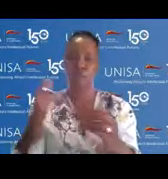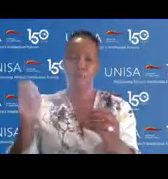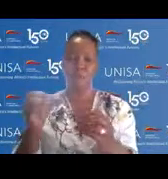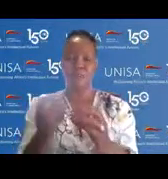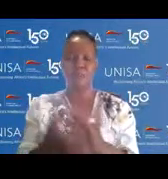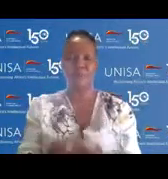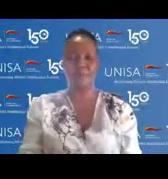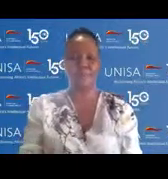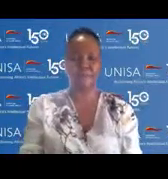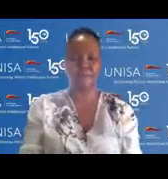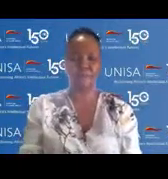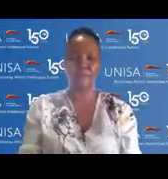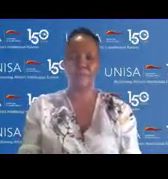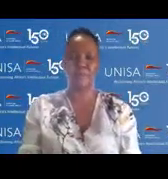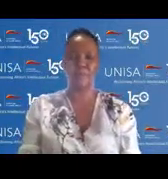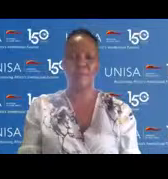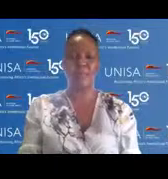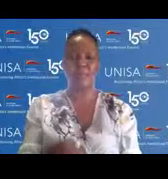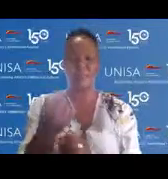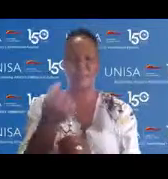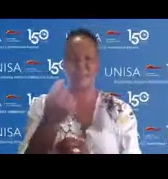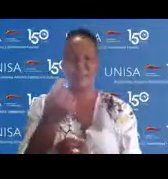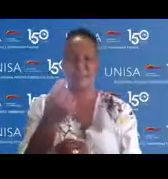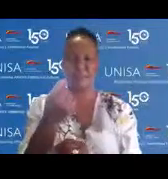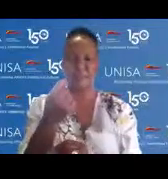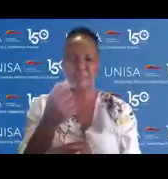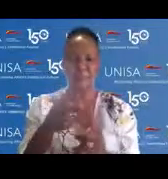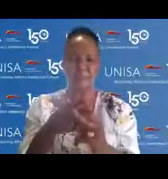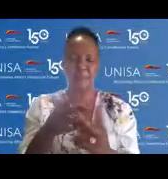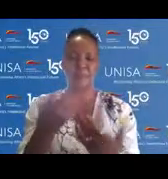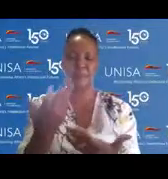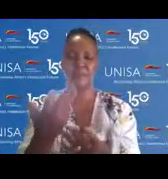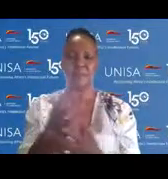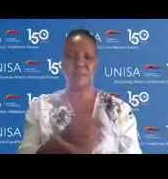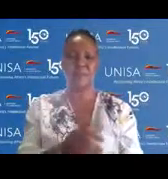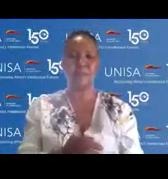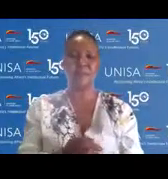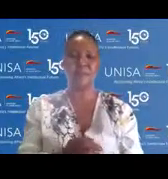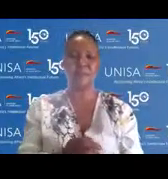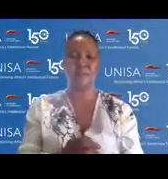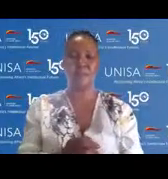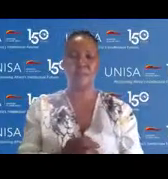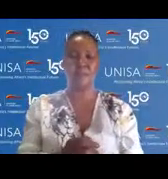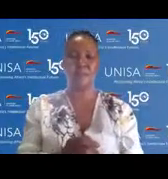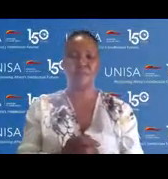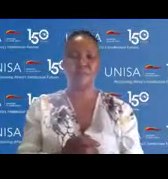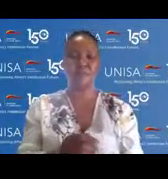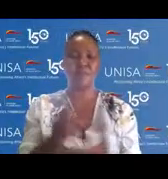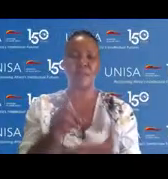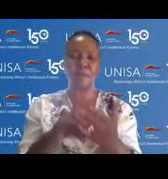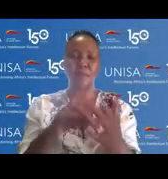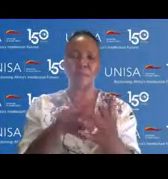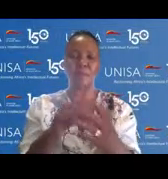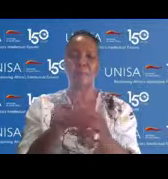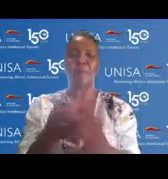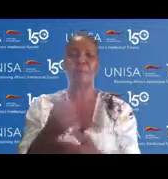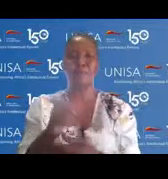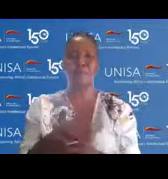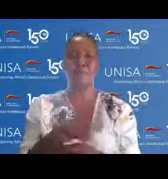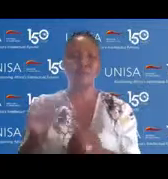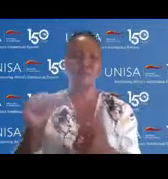Yeah, it's a little bit tricky. Because you've got to whack the button a few times and then it'll take you out. That's taking me completely out of